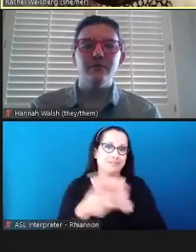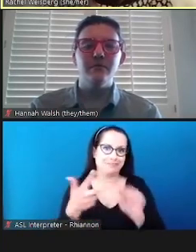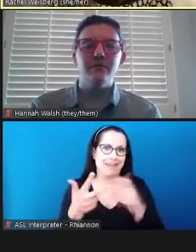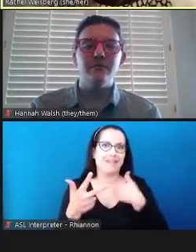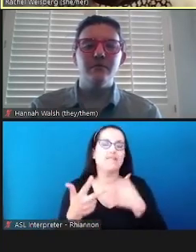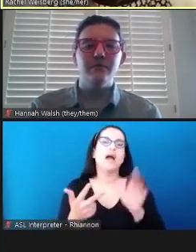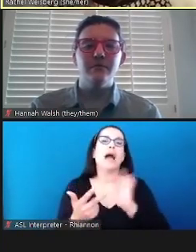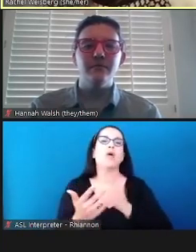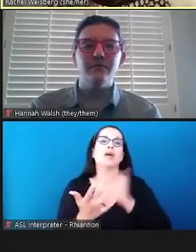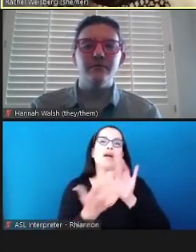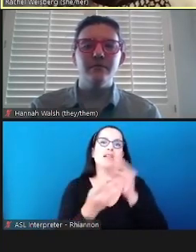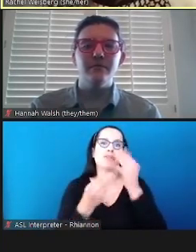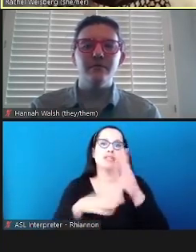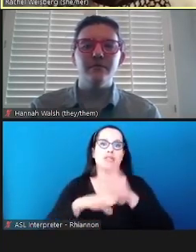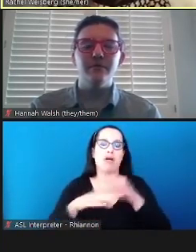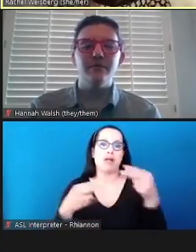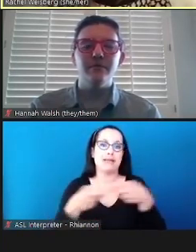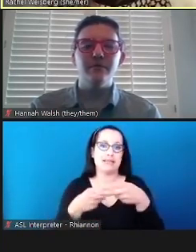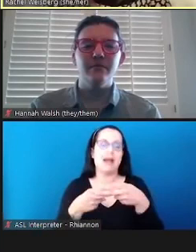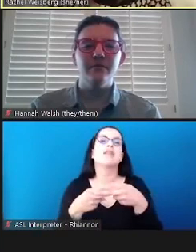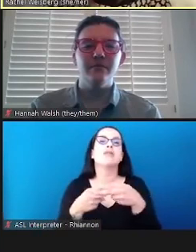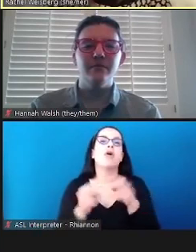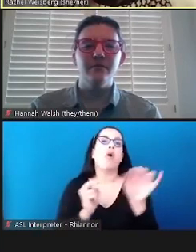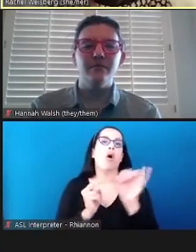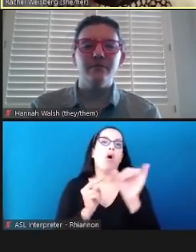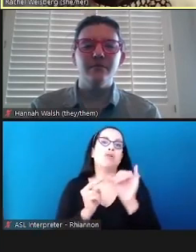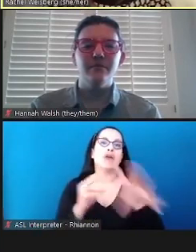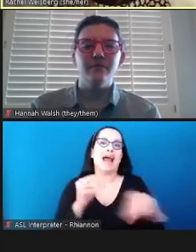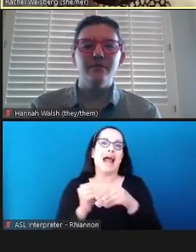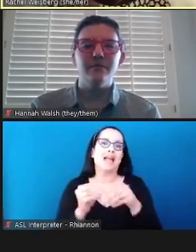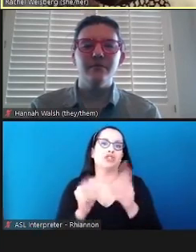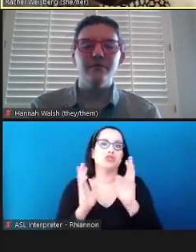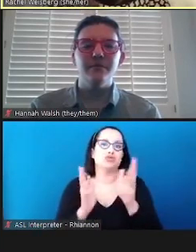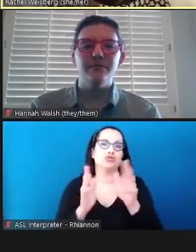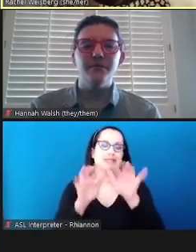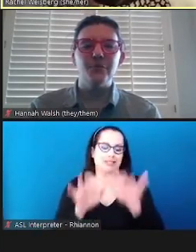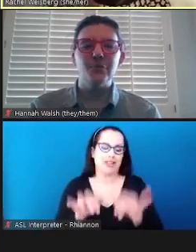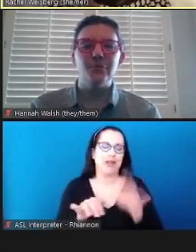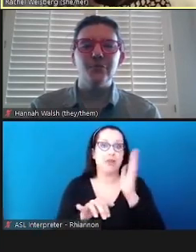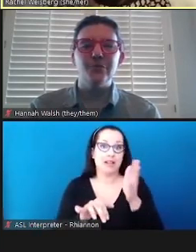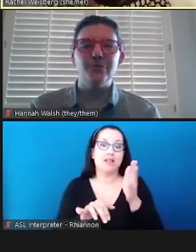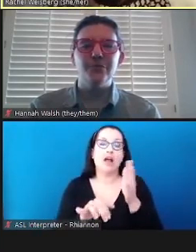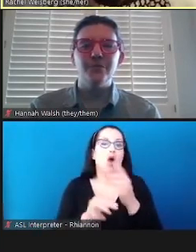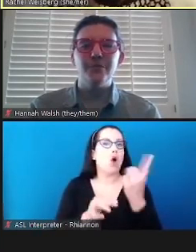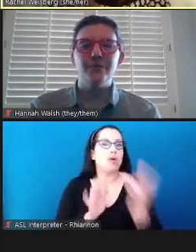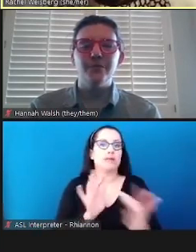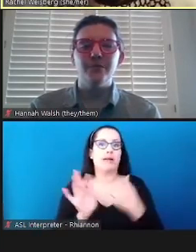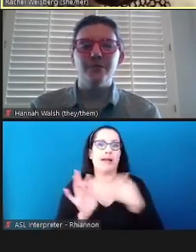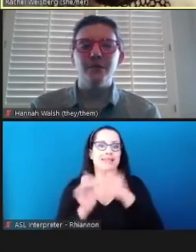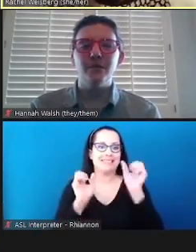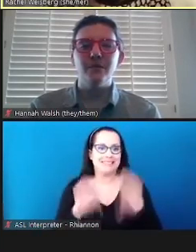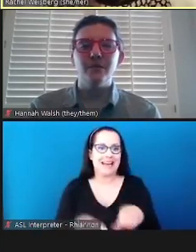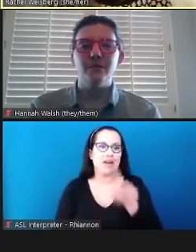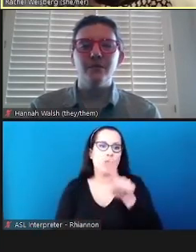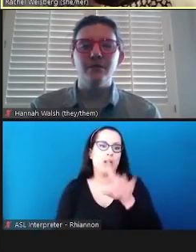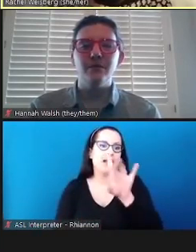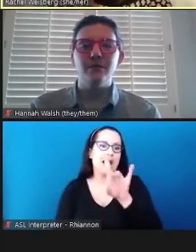is on the slide, and we will also be putting it in the chat for you. You can always contact us at